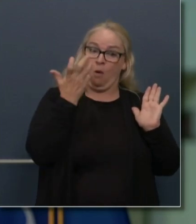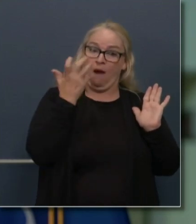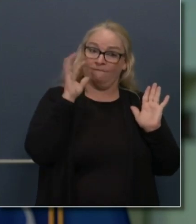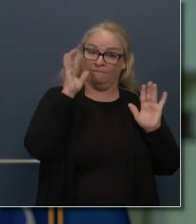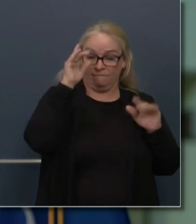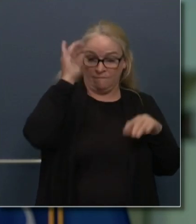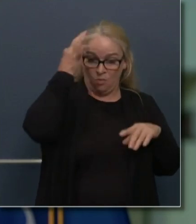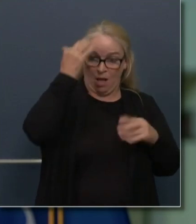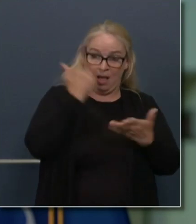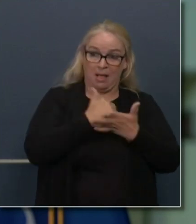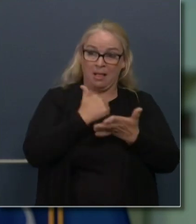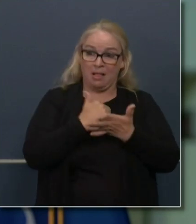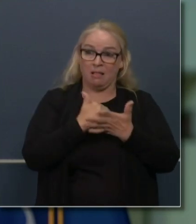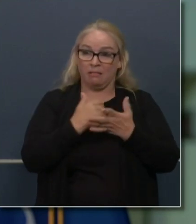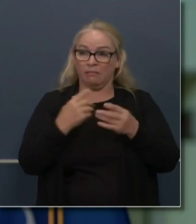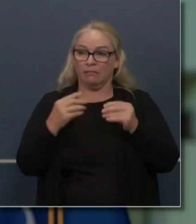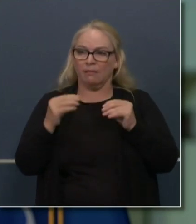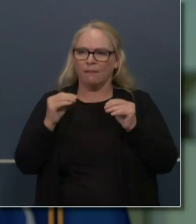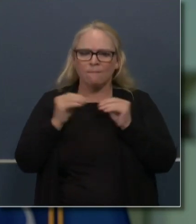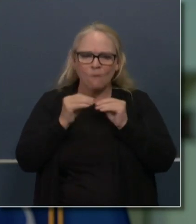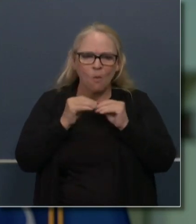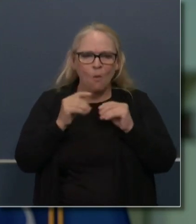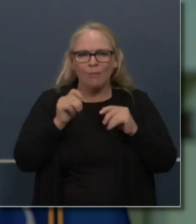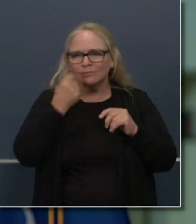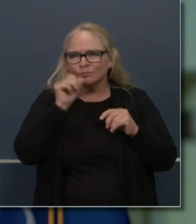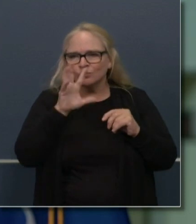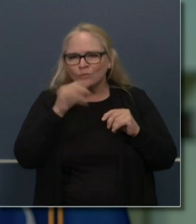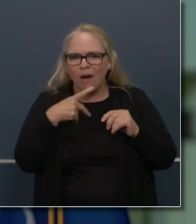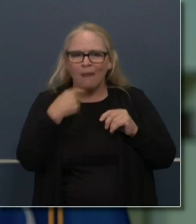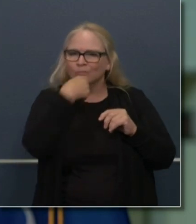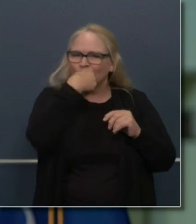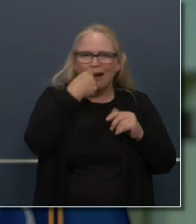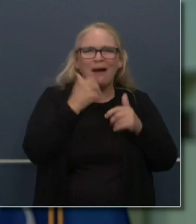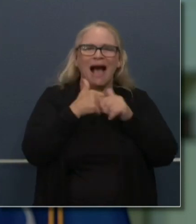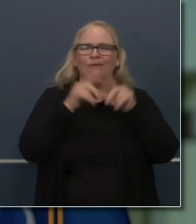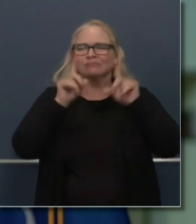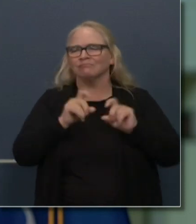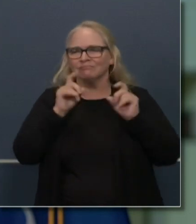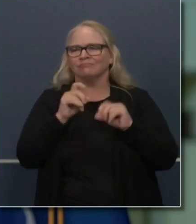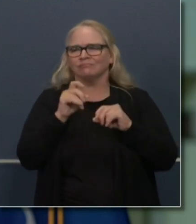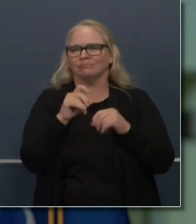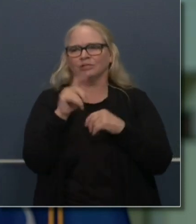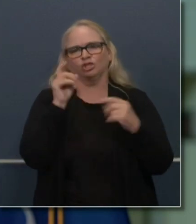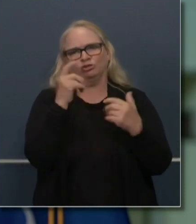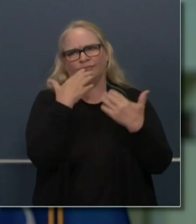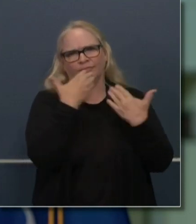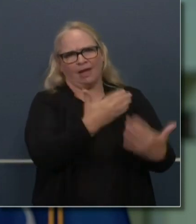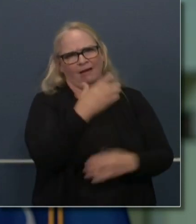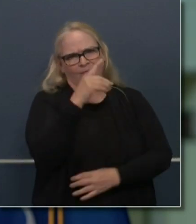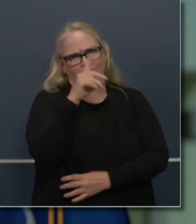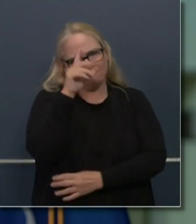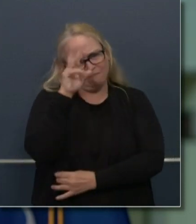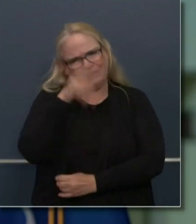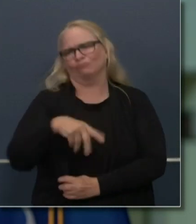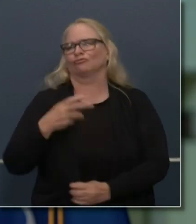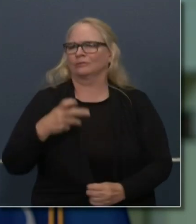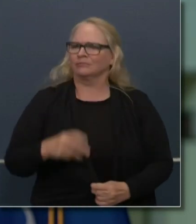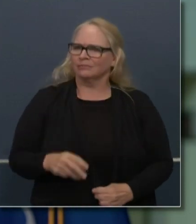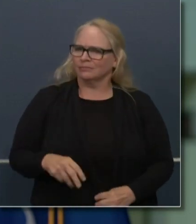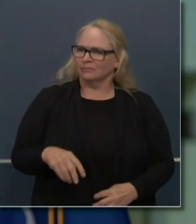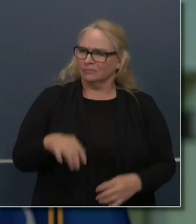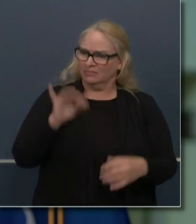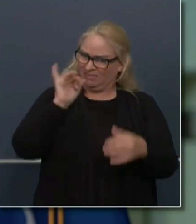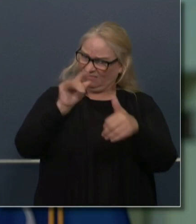you would have to ask President Trump himself and to thank him. My question is, was that the first and the only time you've ever gotten such